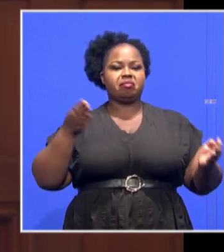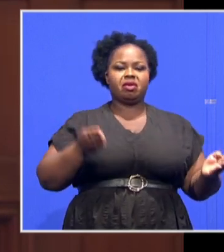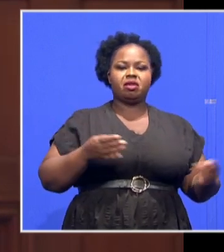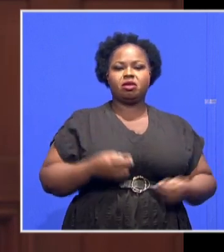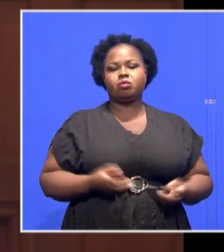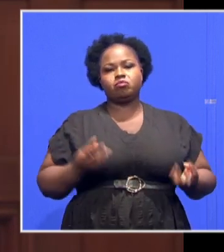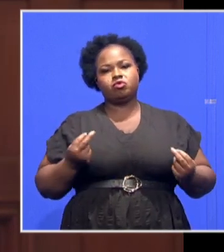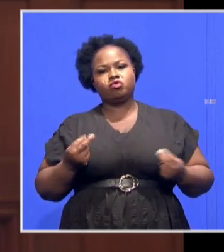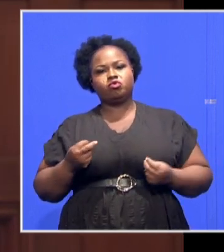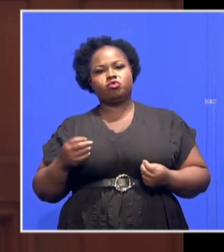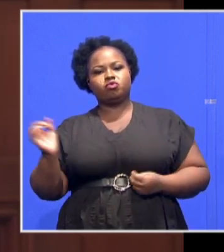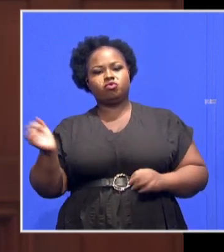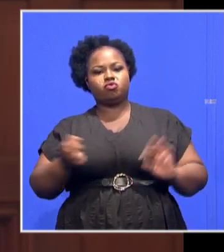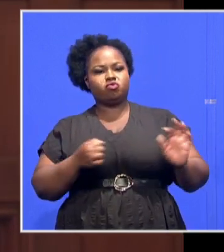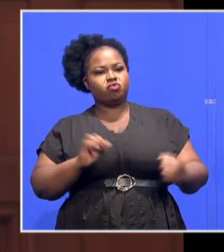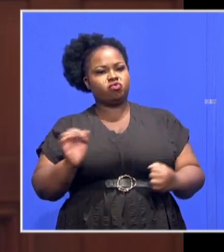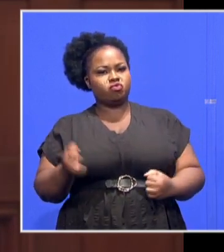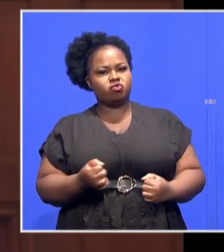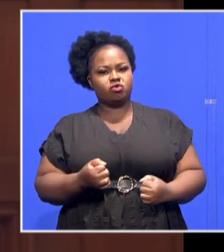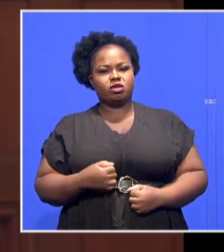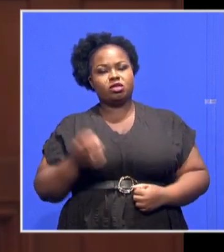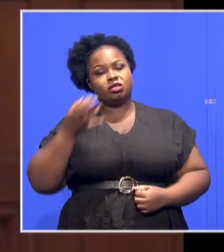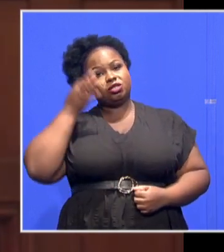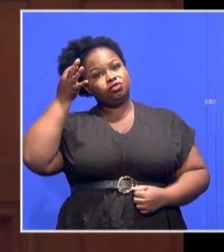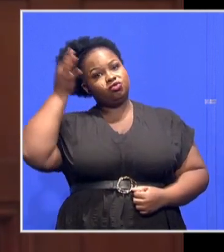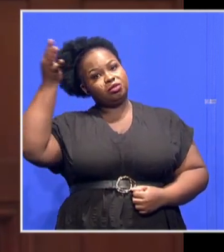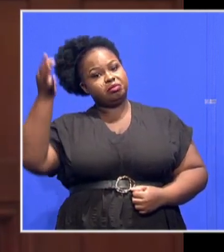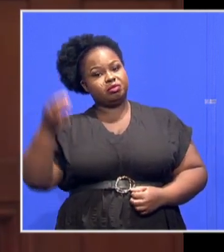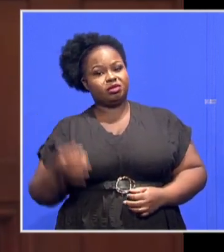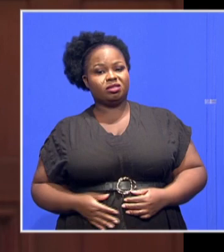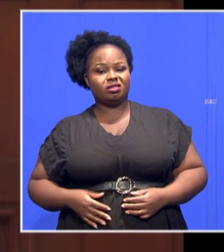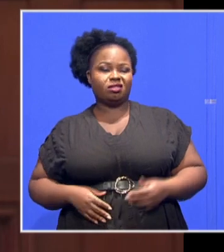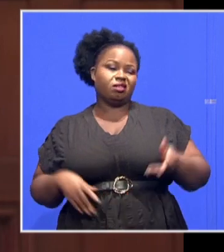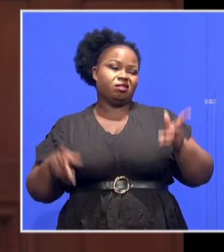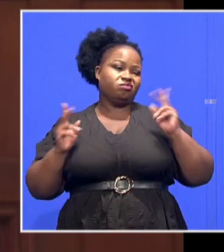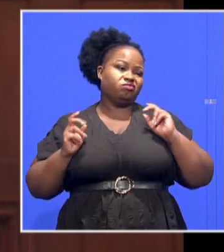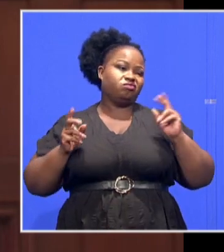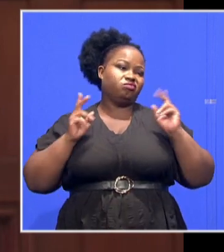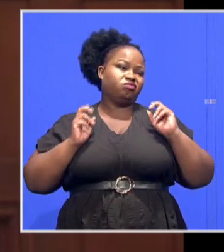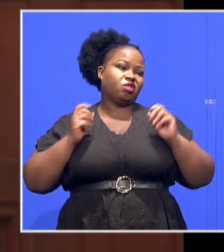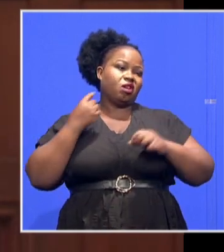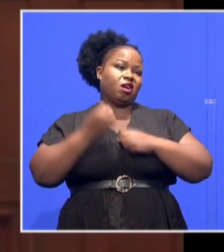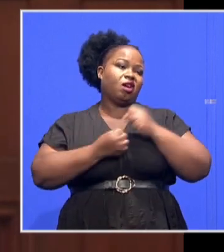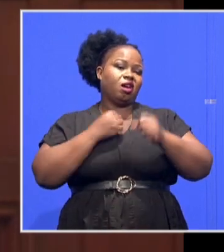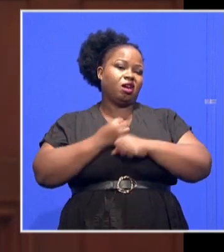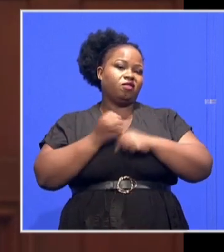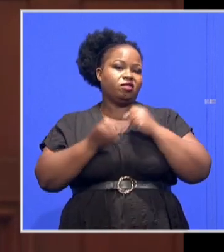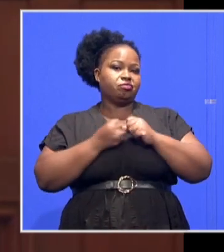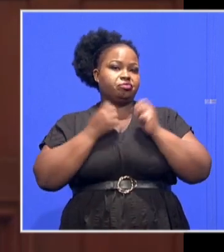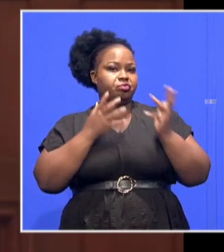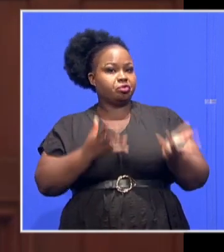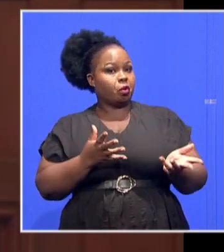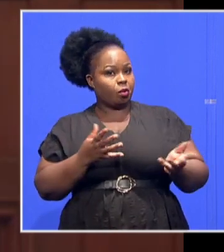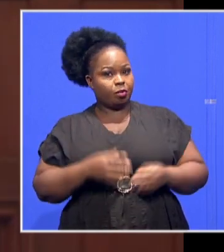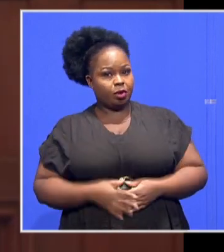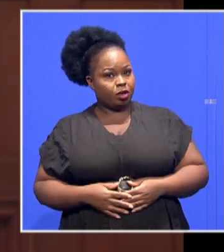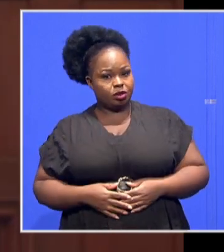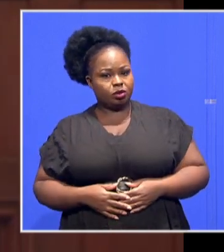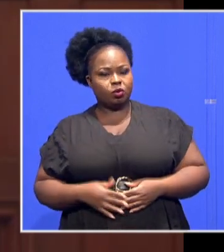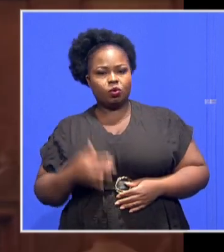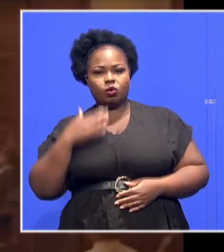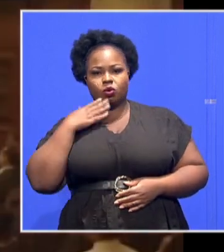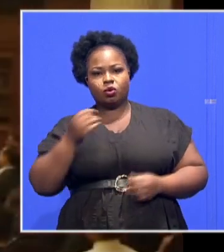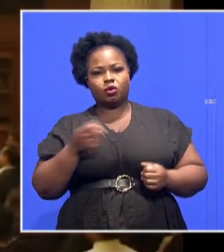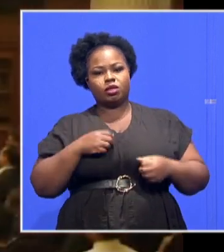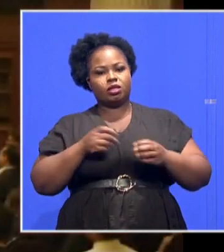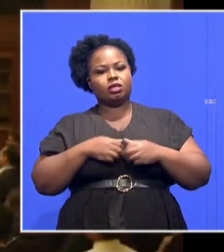be appointed, and of course the dreams. We get those every single year. Who can forget the bullet train, which we're